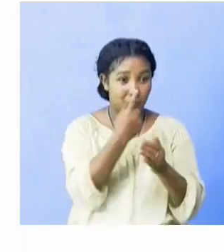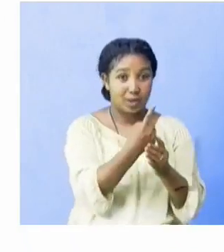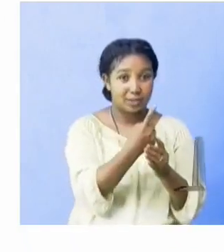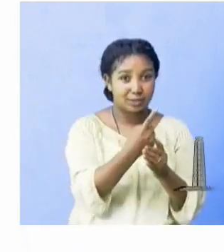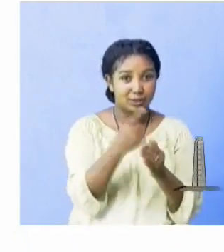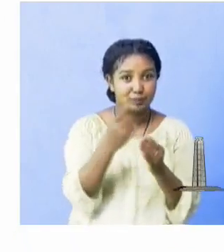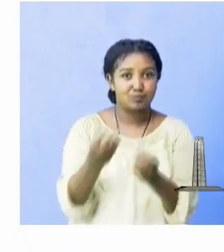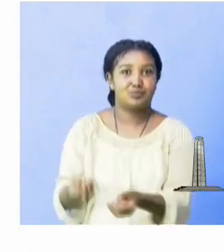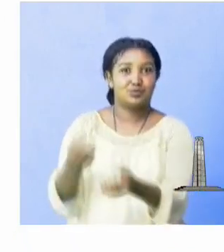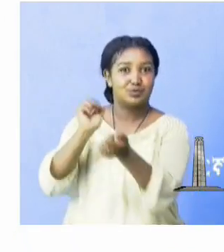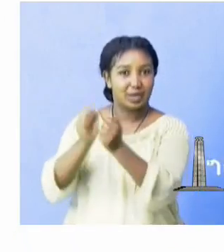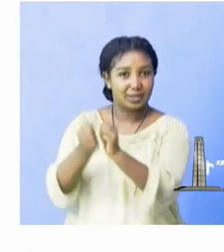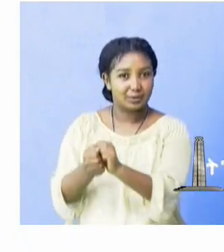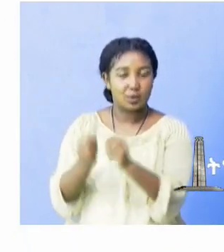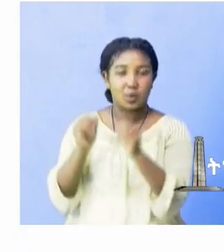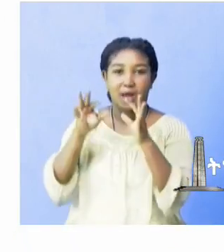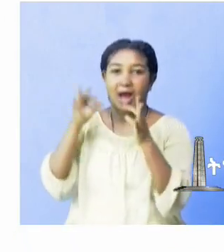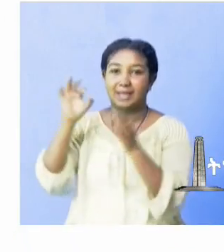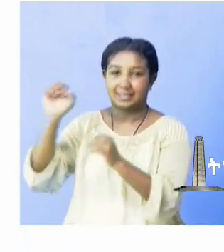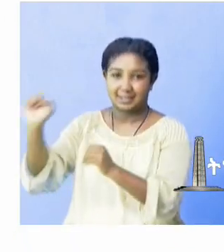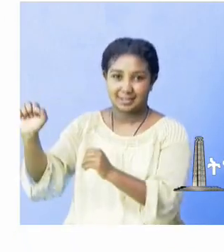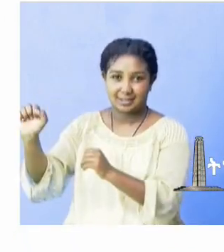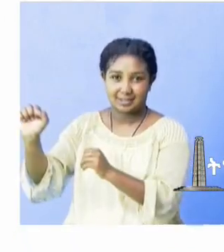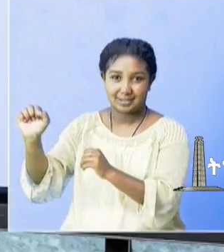change cats.